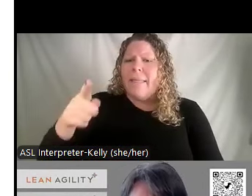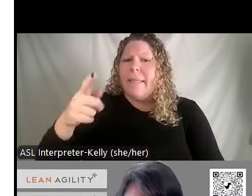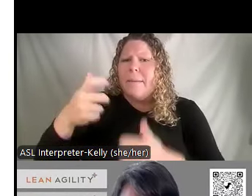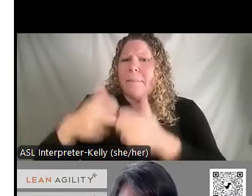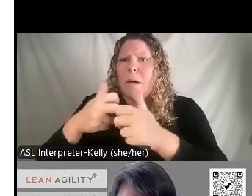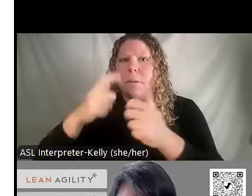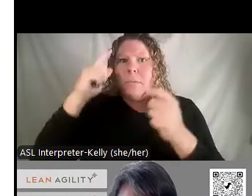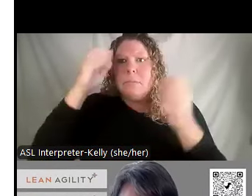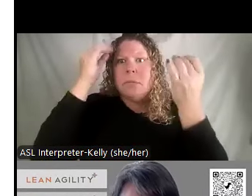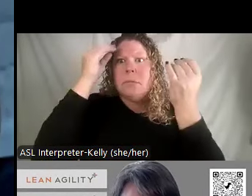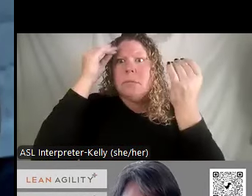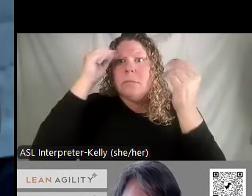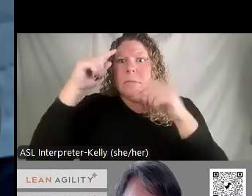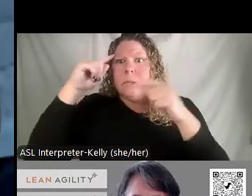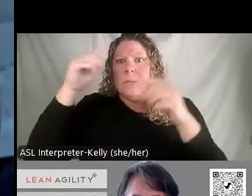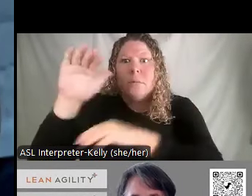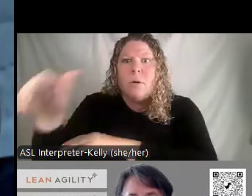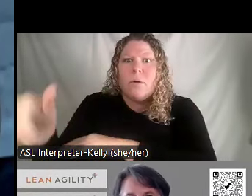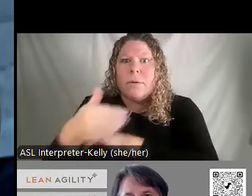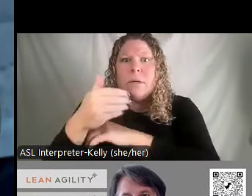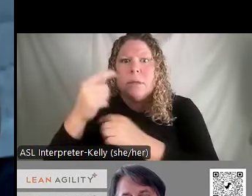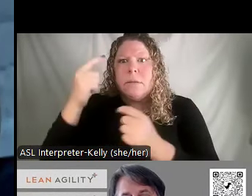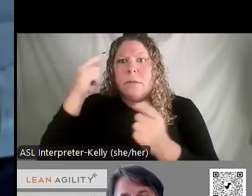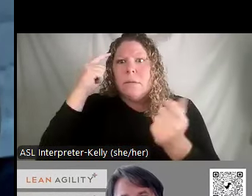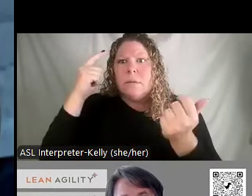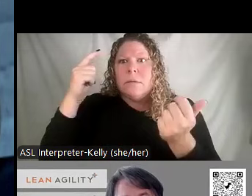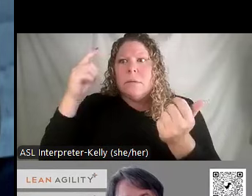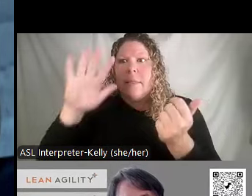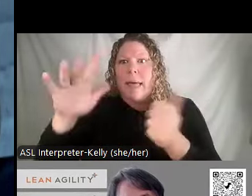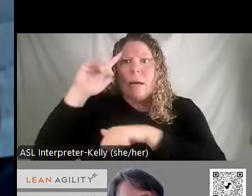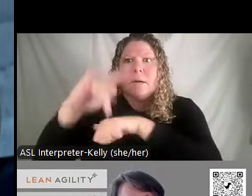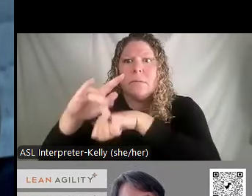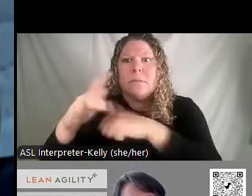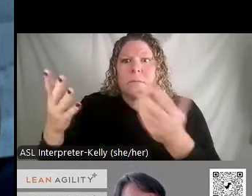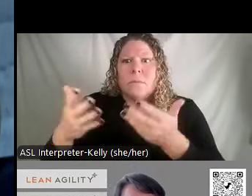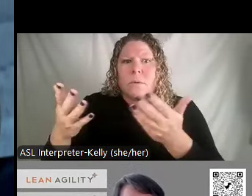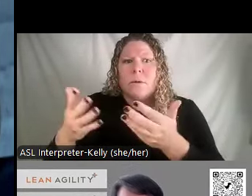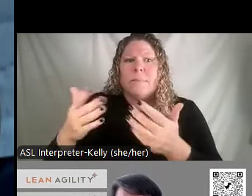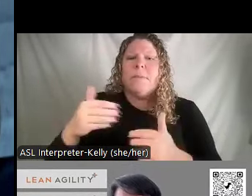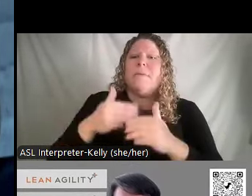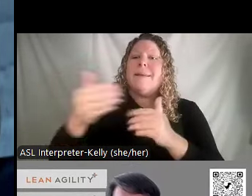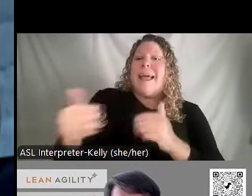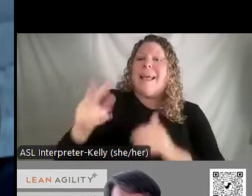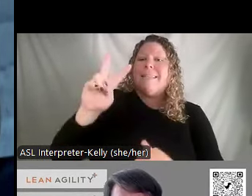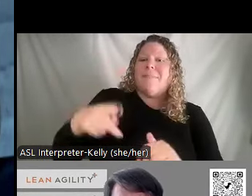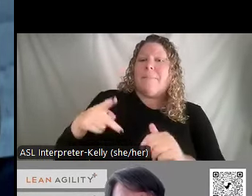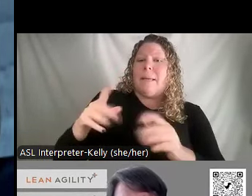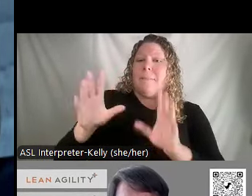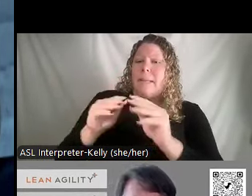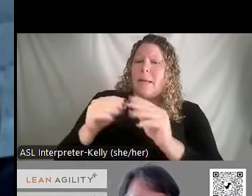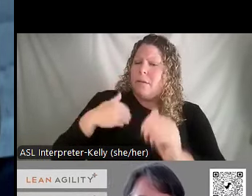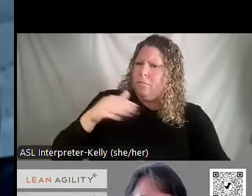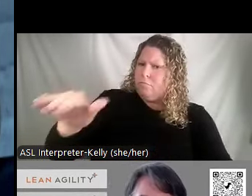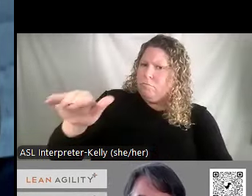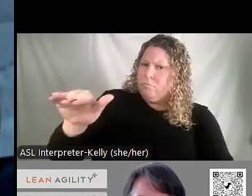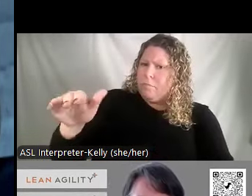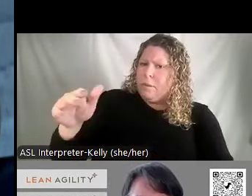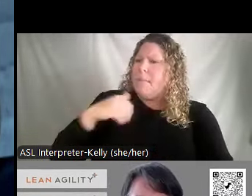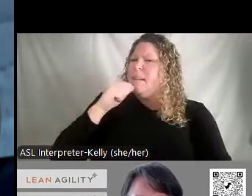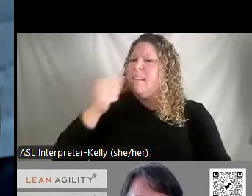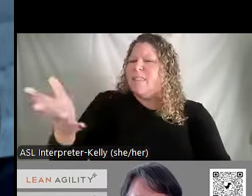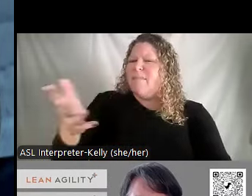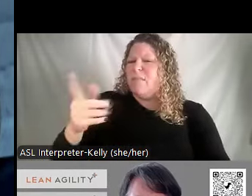my next meeting with the chief operating officer, I went to her and I said, Bev, instead of giving you a list of